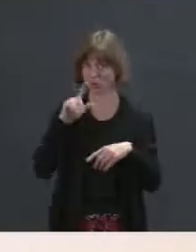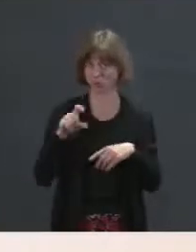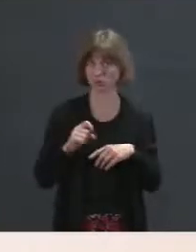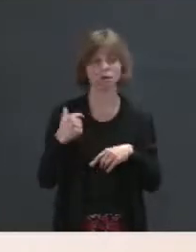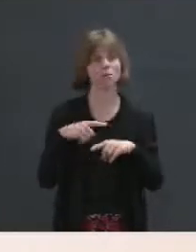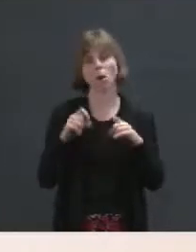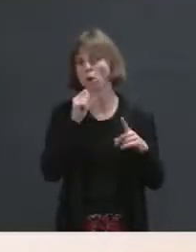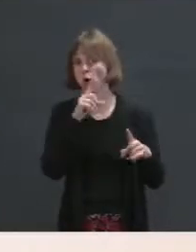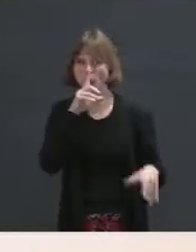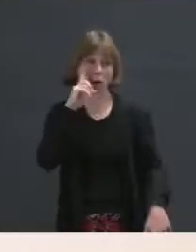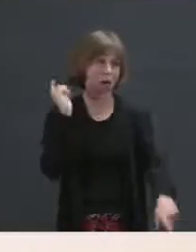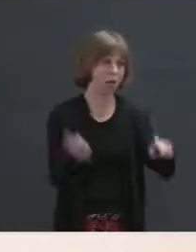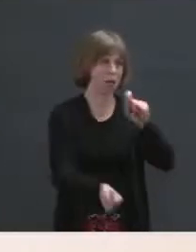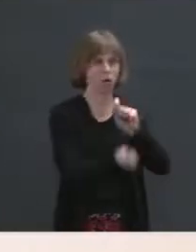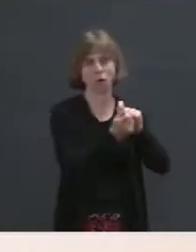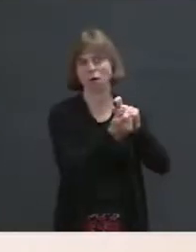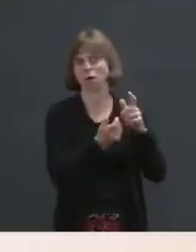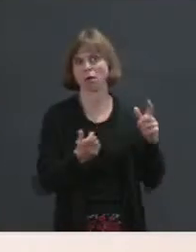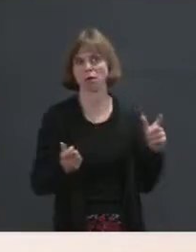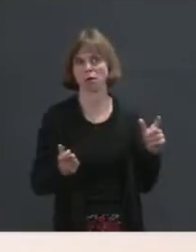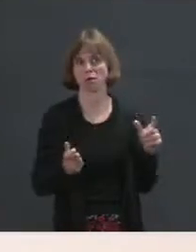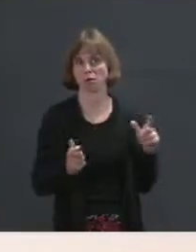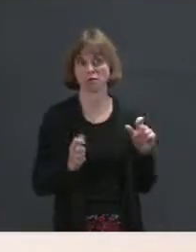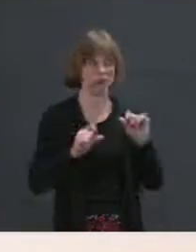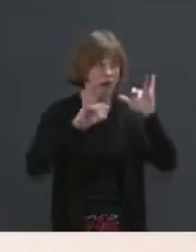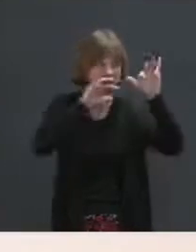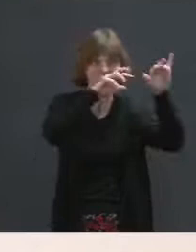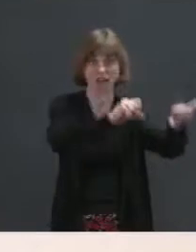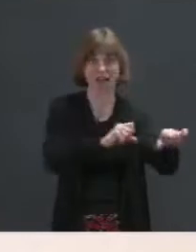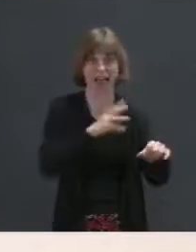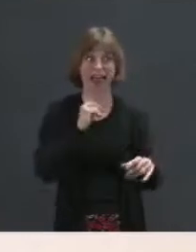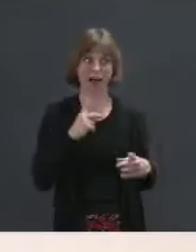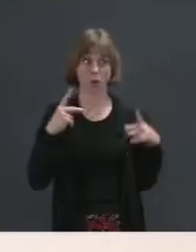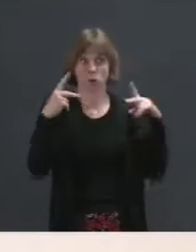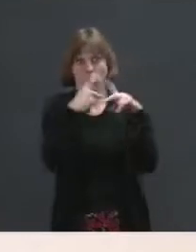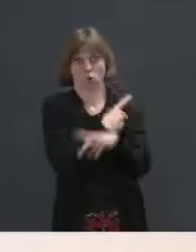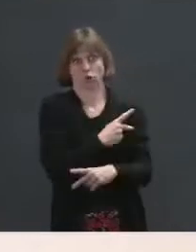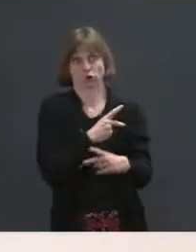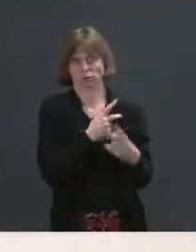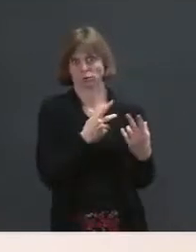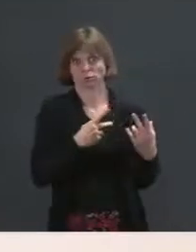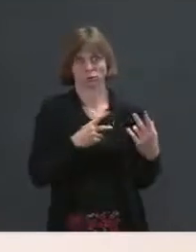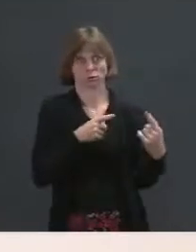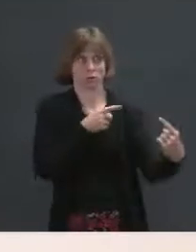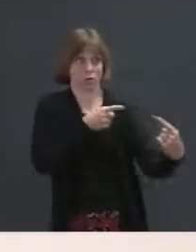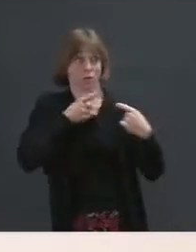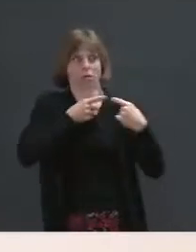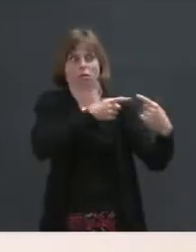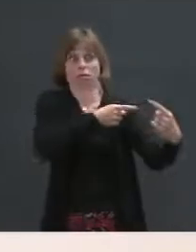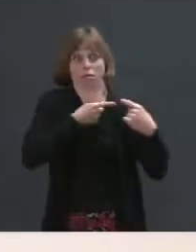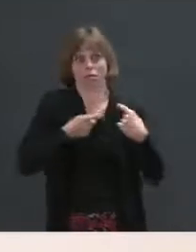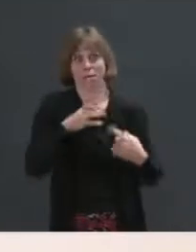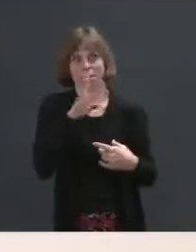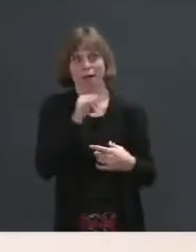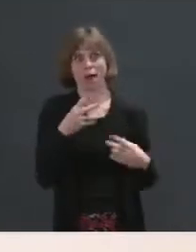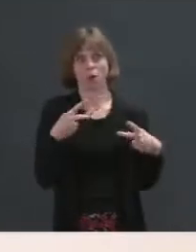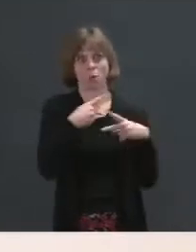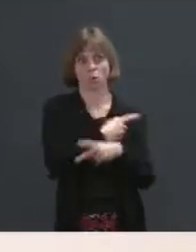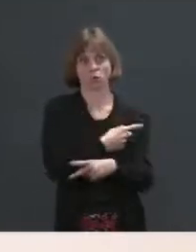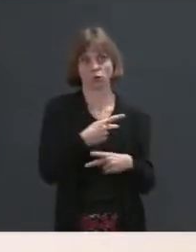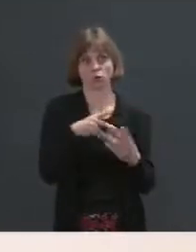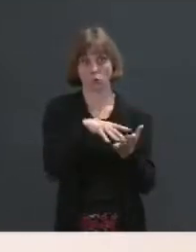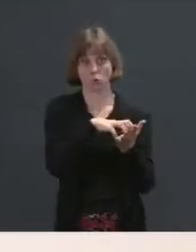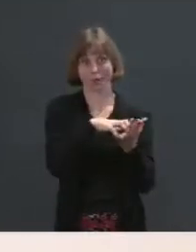lash out and risk an escalation that plays into the hands of Iran by further destabilizing Iraq. And that is our priority. And if I may, on